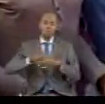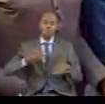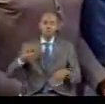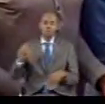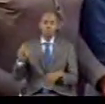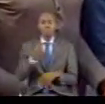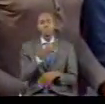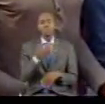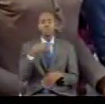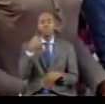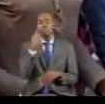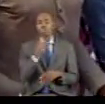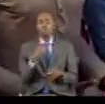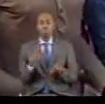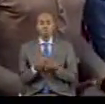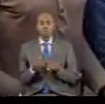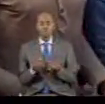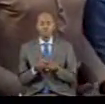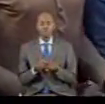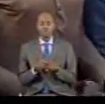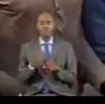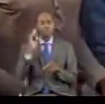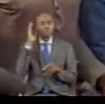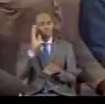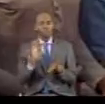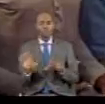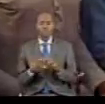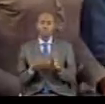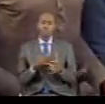also will do it.